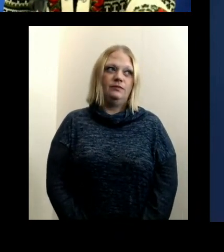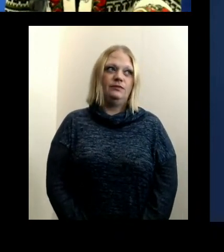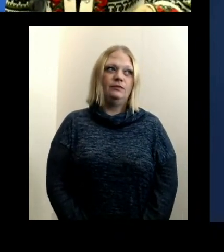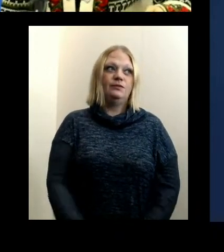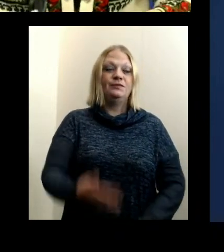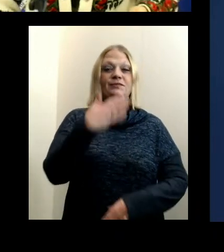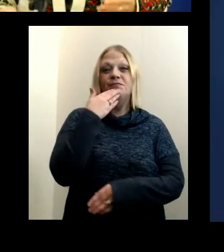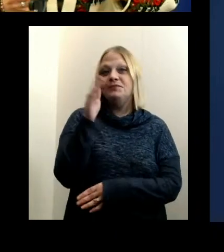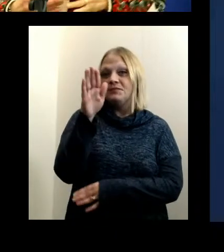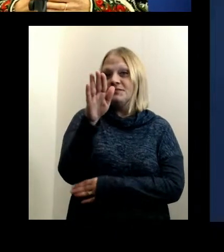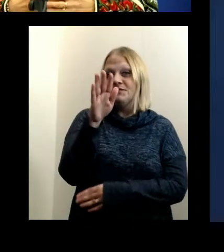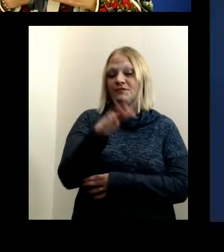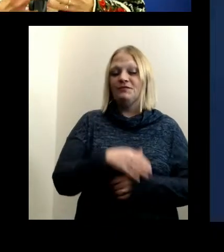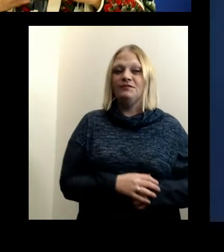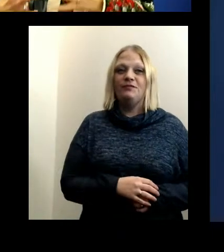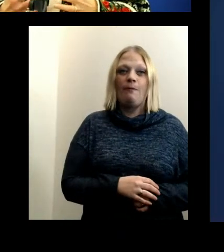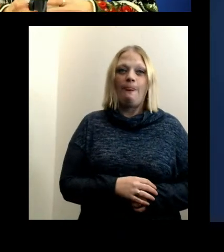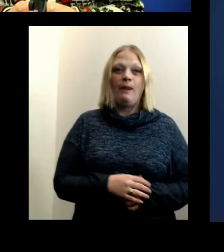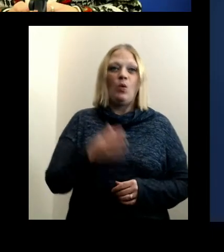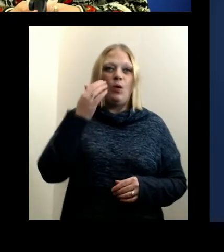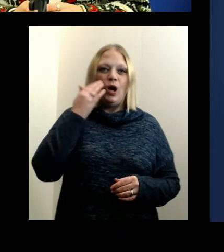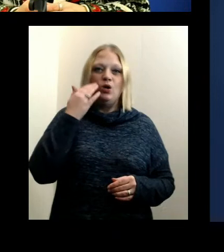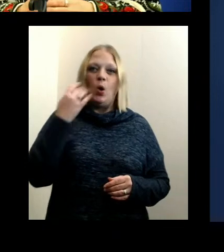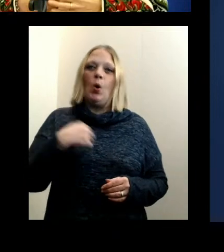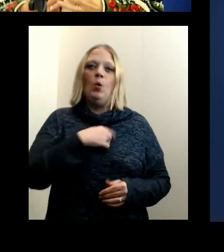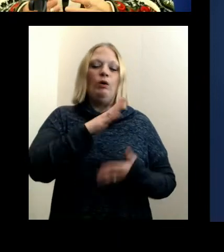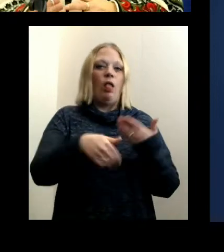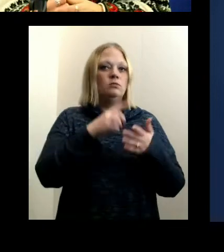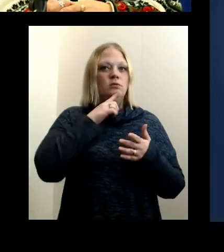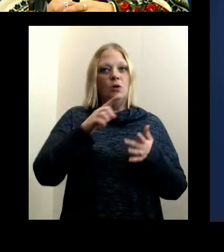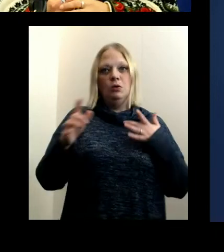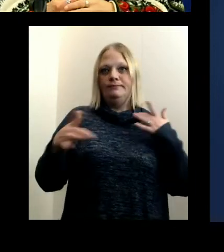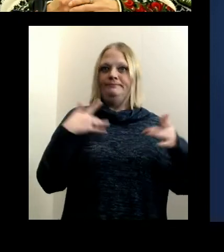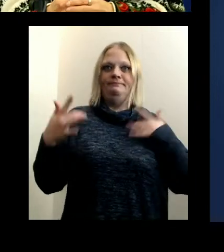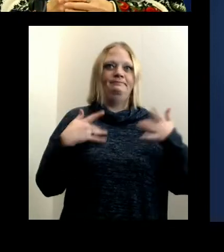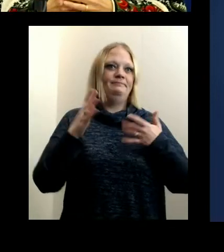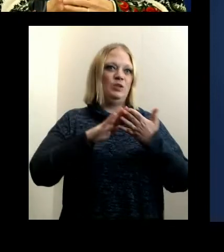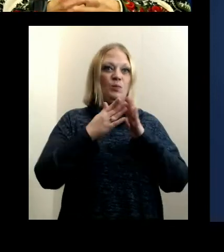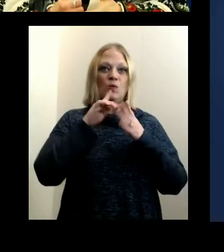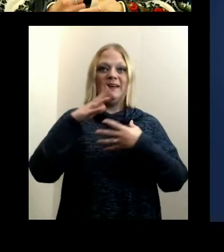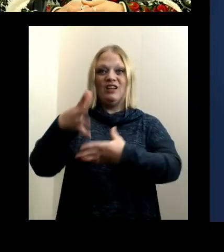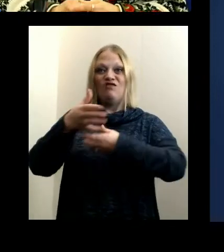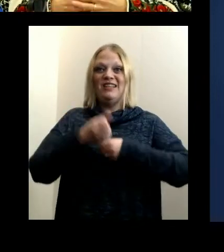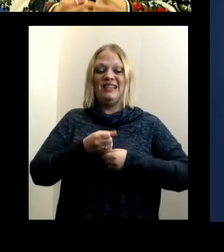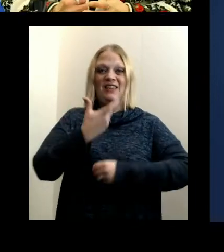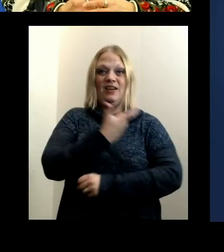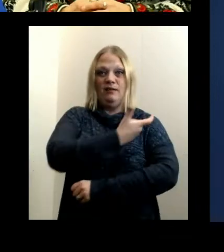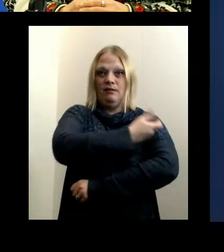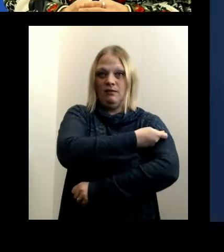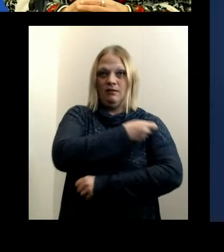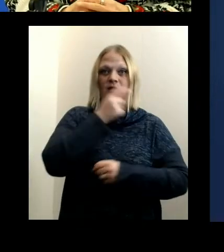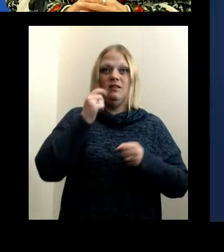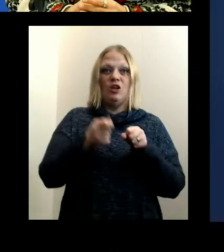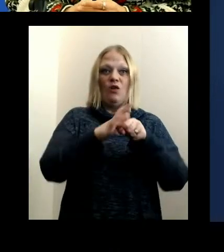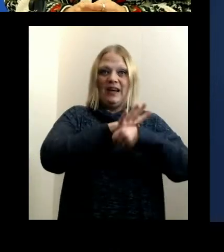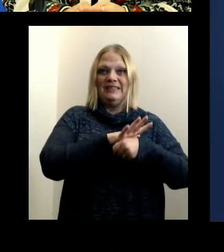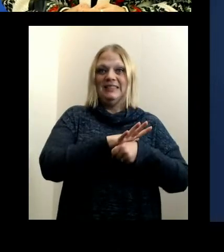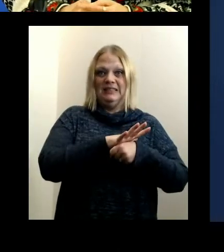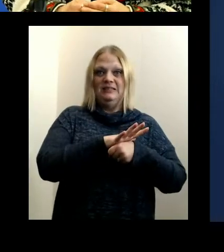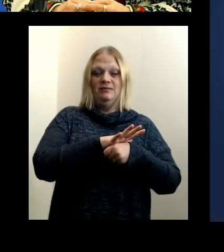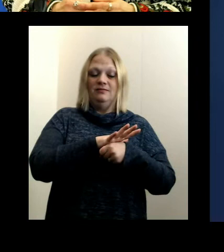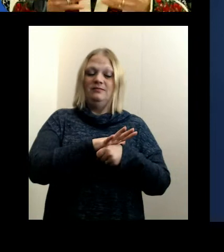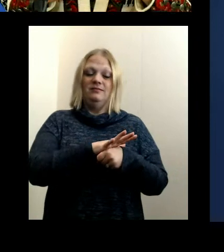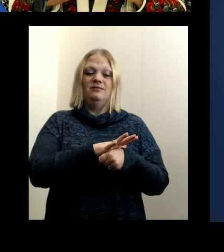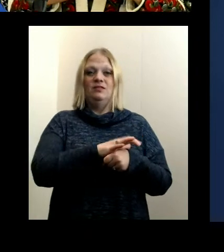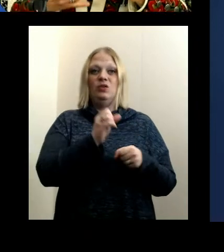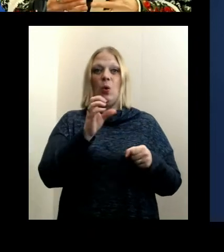Good afternoon. So I know we're all so excited that our community is receiving immunizations at COVID-19 vaccines.